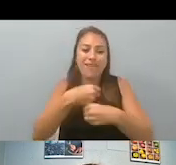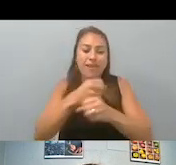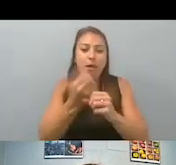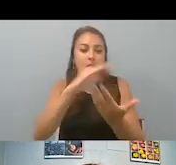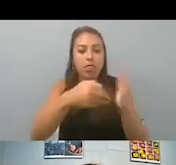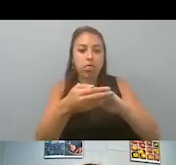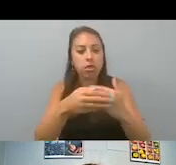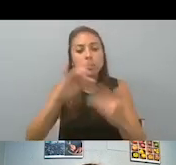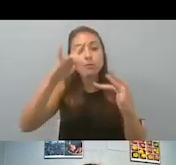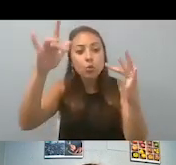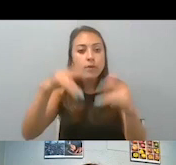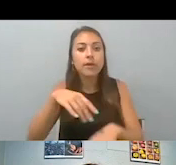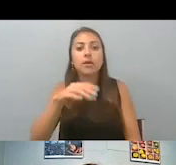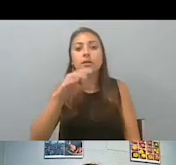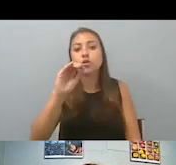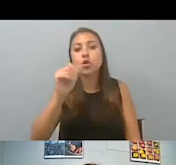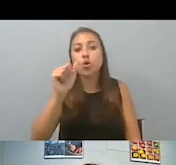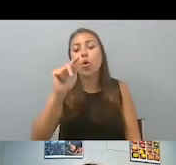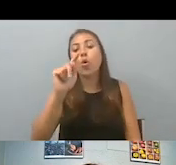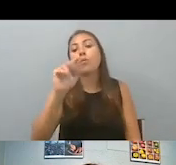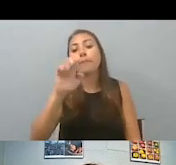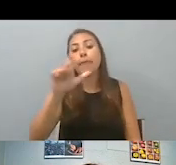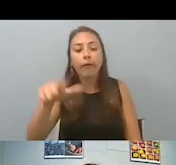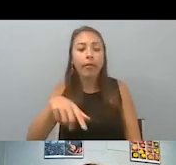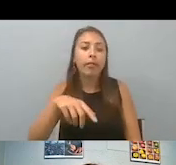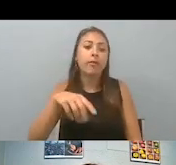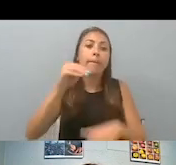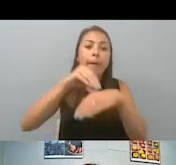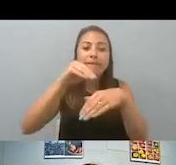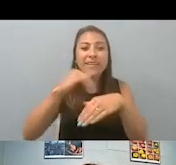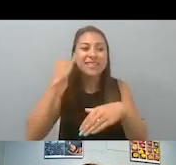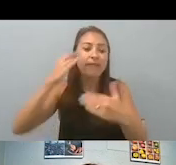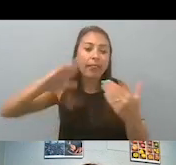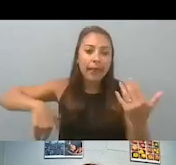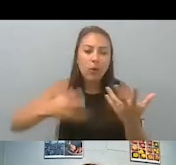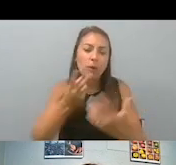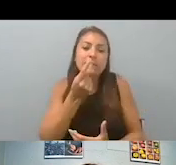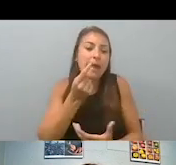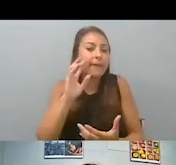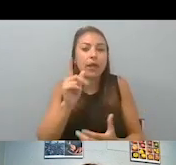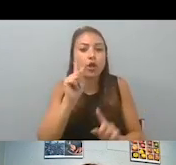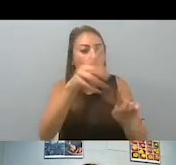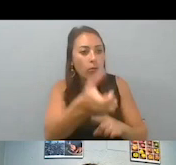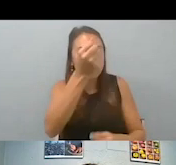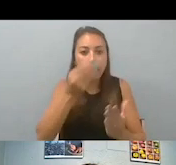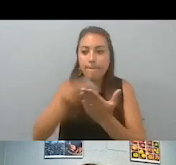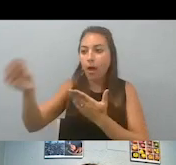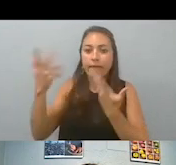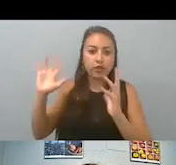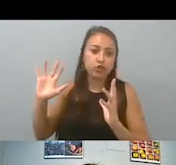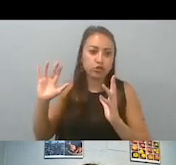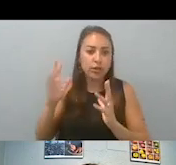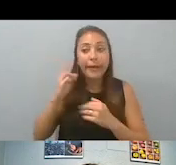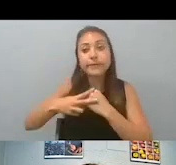smoothies, oatmeal, muffins, things that they can take if they're in late at night and maybe, you know, eat them for breakfast the next morning. If